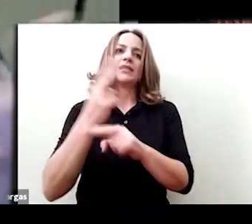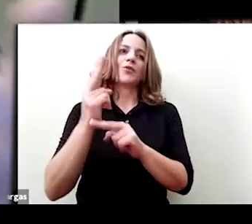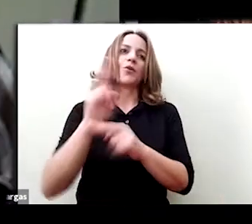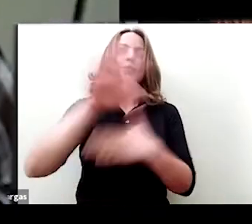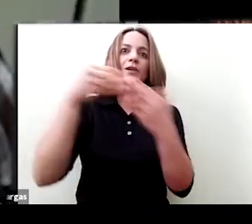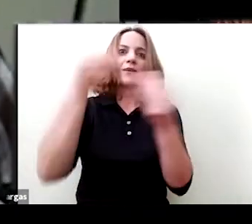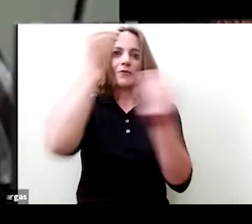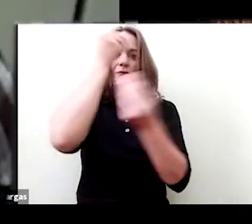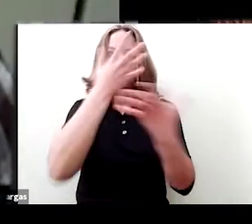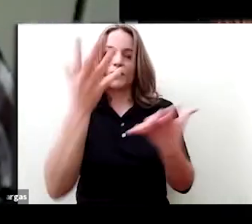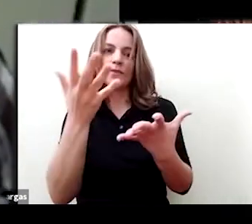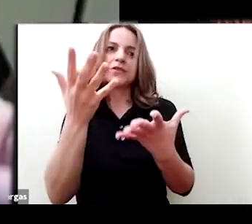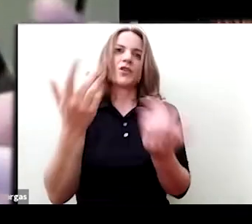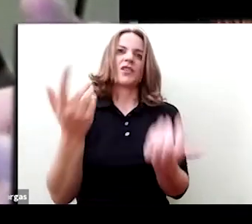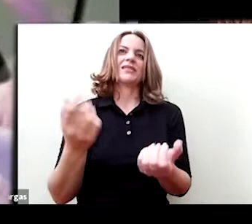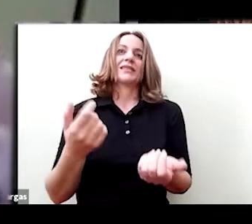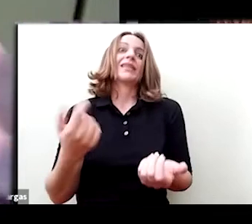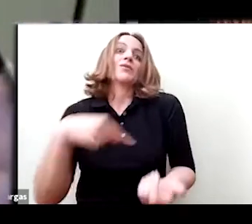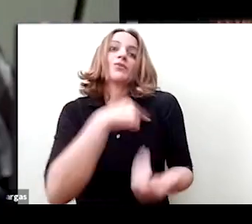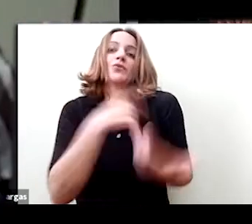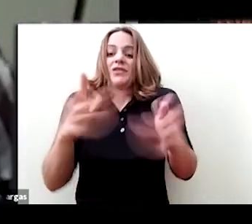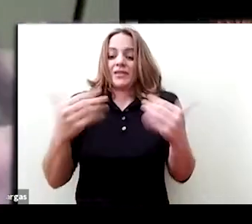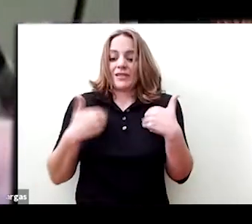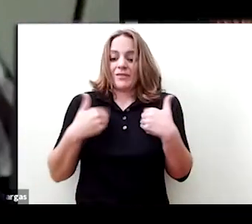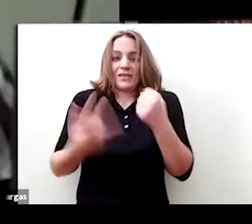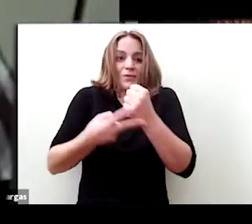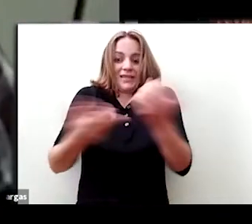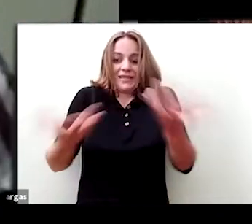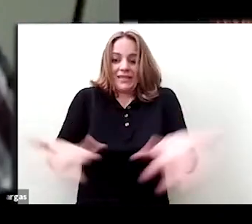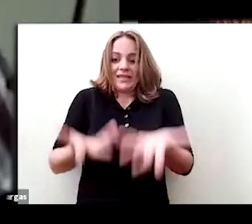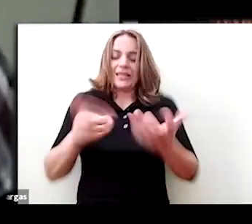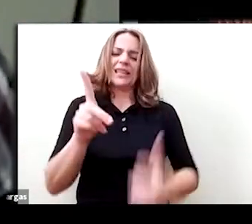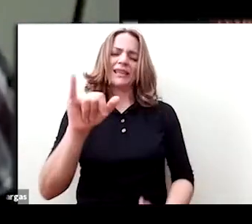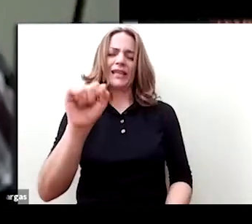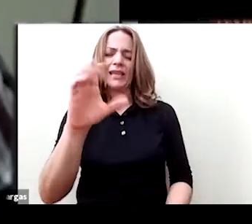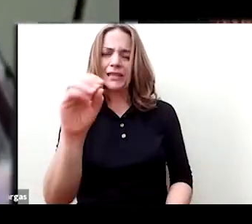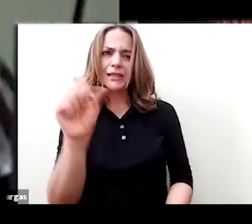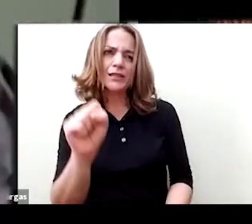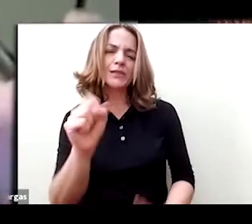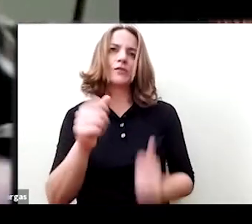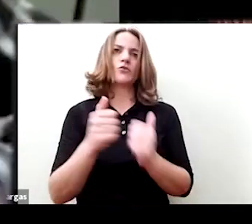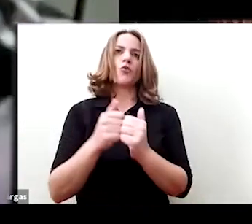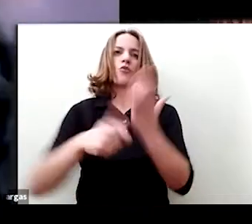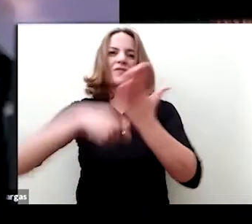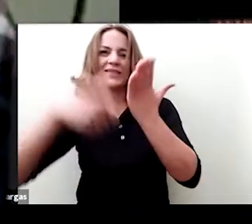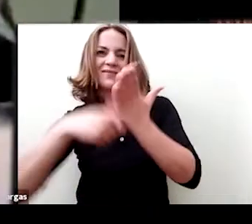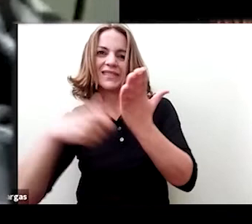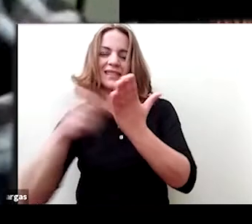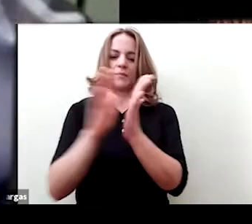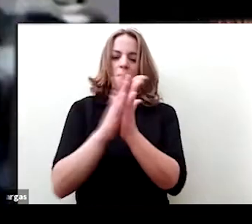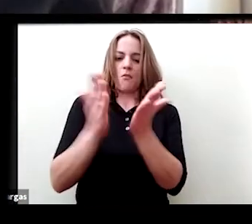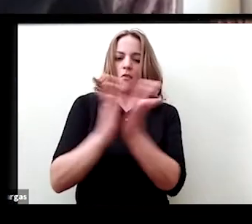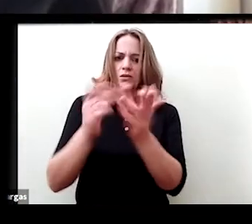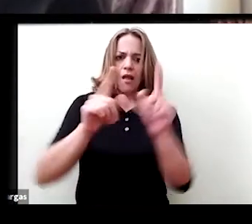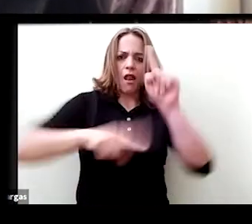collections, DVDs, journal articles, books. Yeah, like definitely she was one of our patrons that